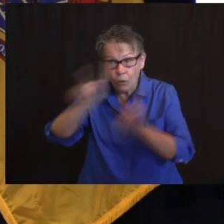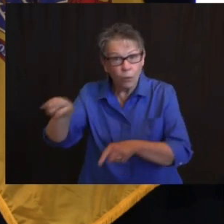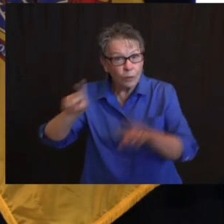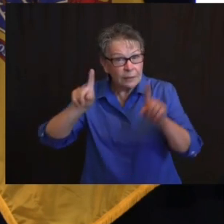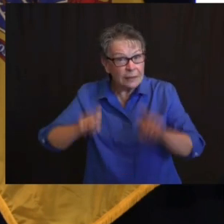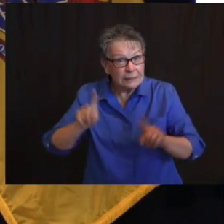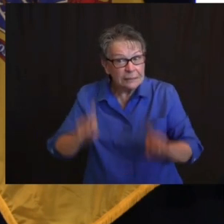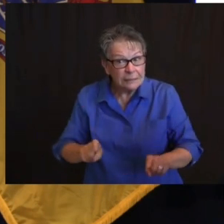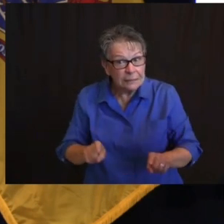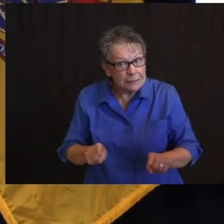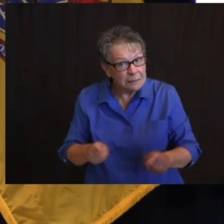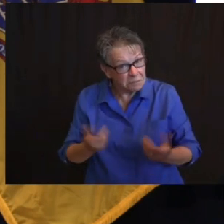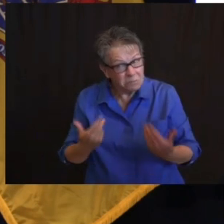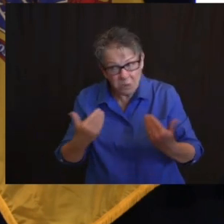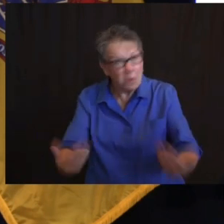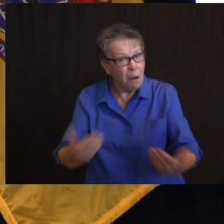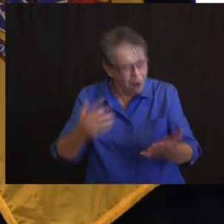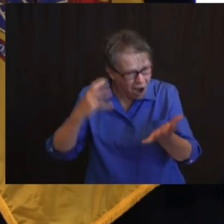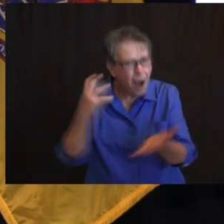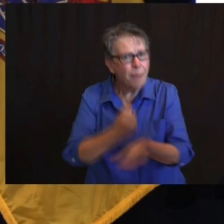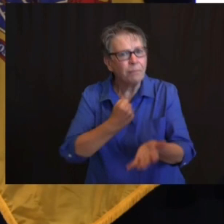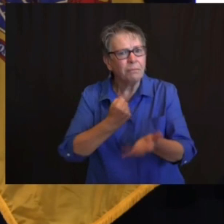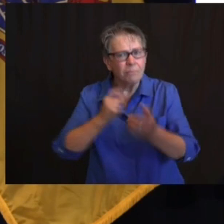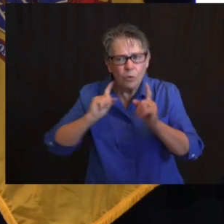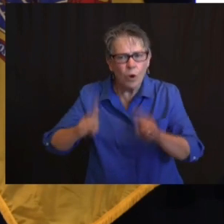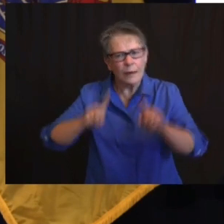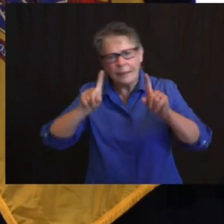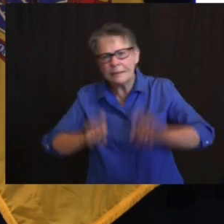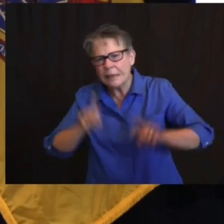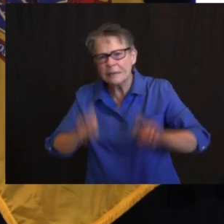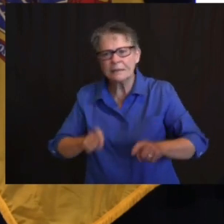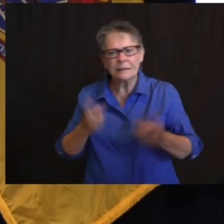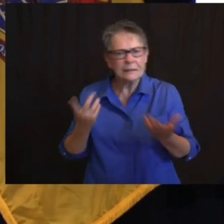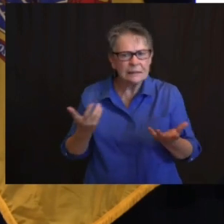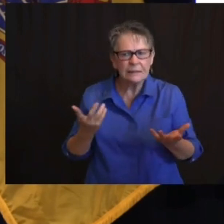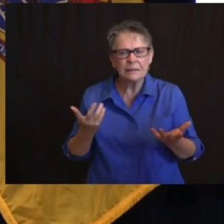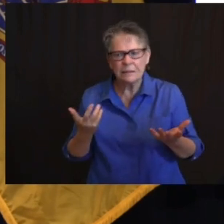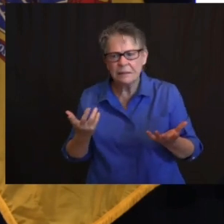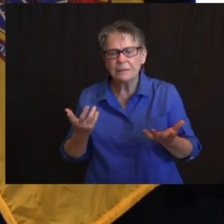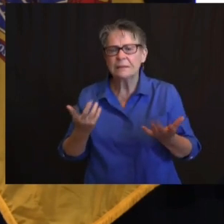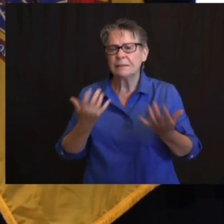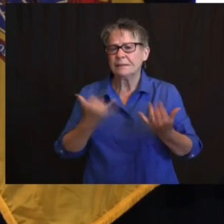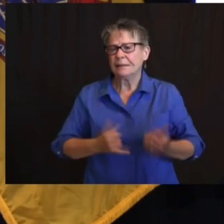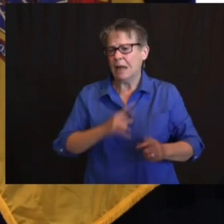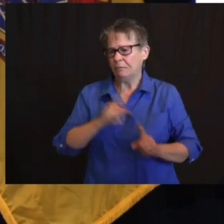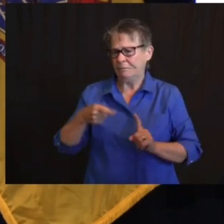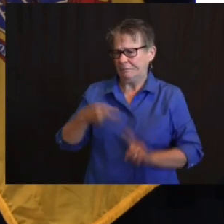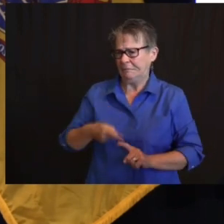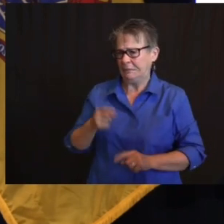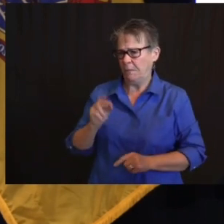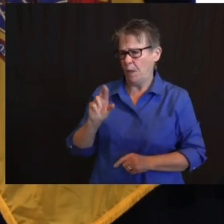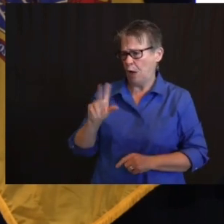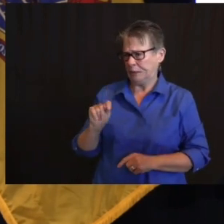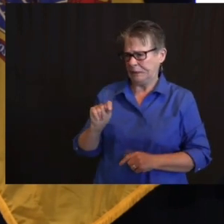and go out and get tested. So either on rate of transmission, Ed or Judy, on